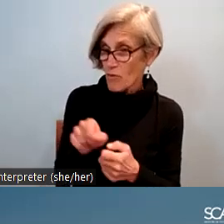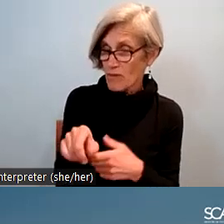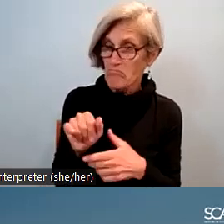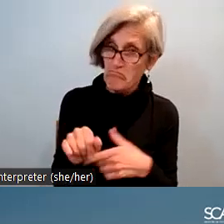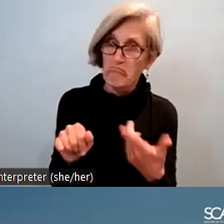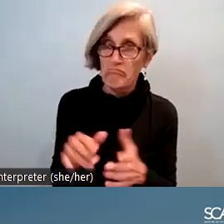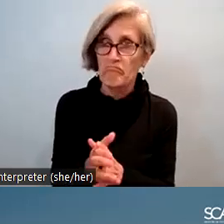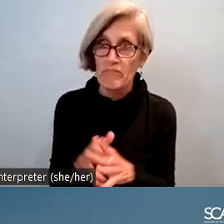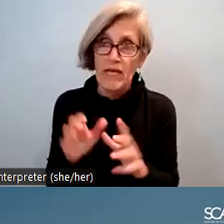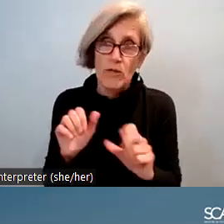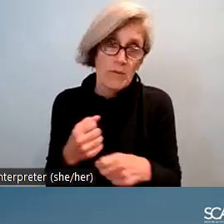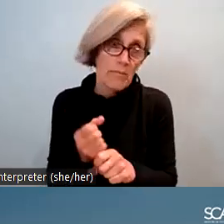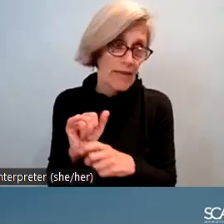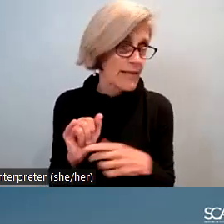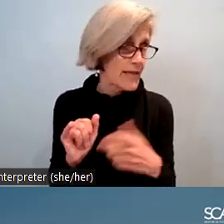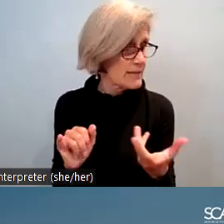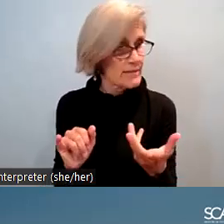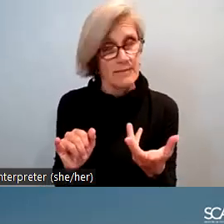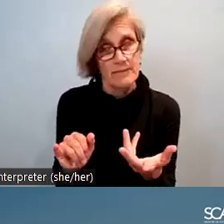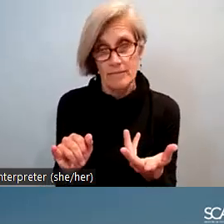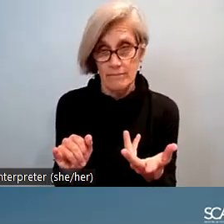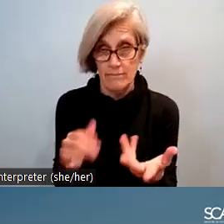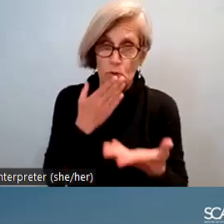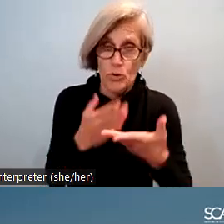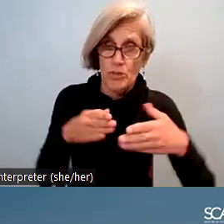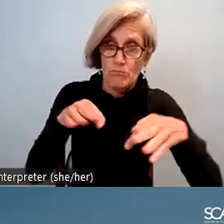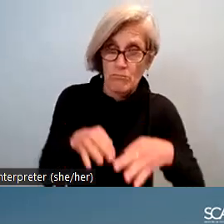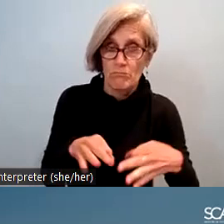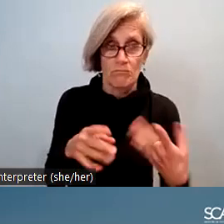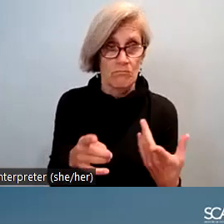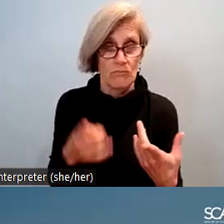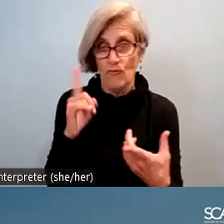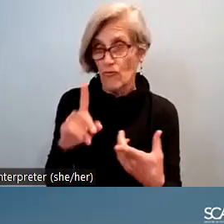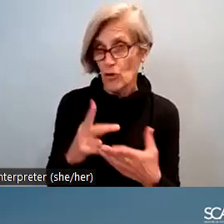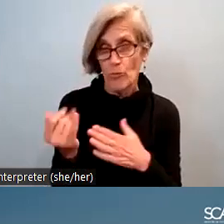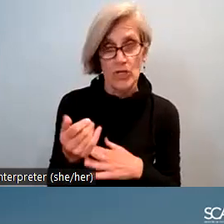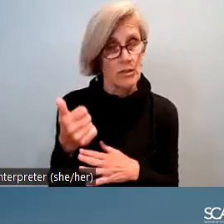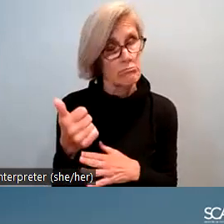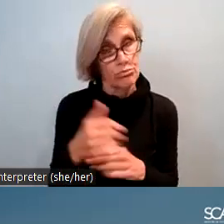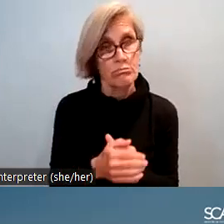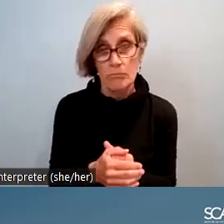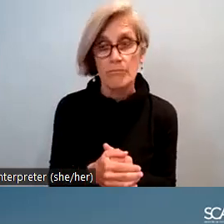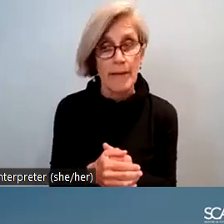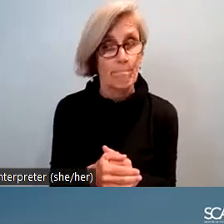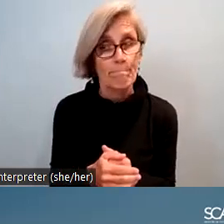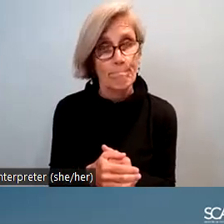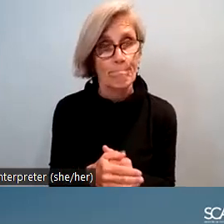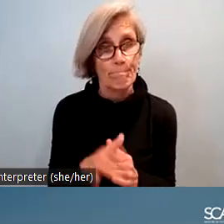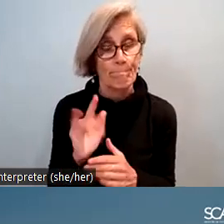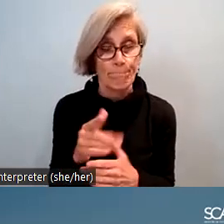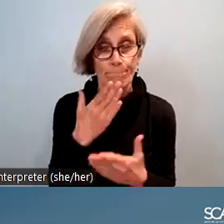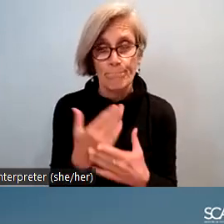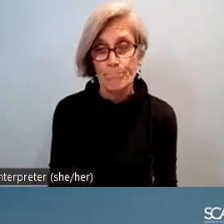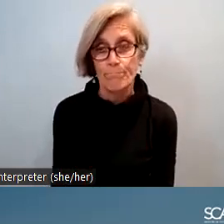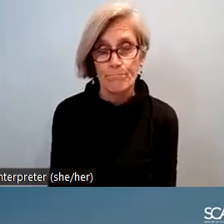can make that like real case for a through line for your project. I think that, yeah, that could make a very strong case.